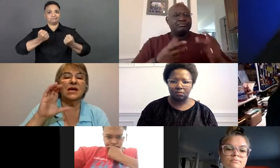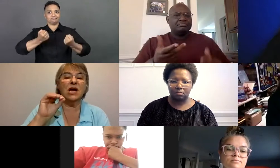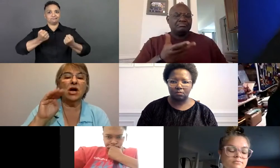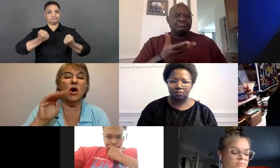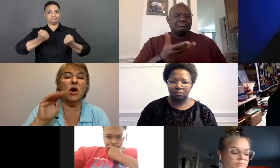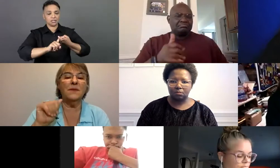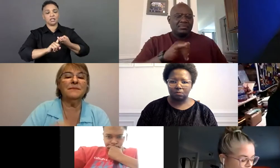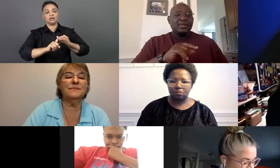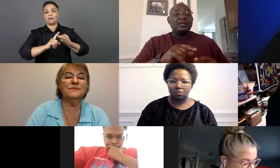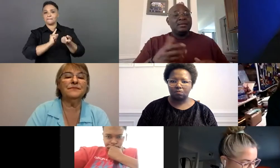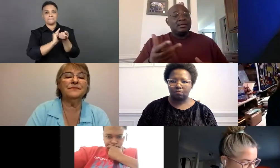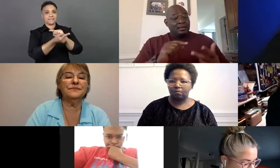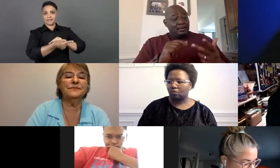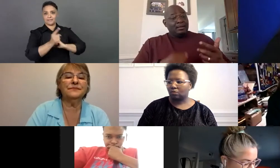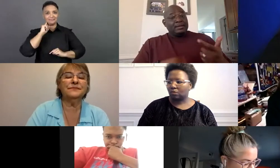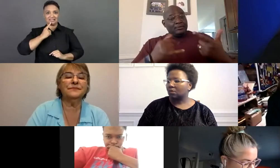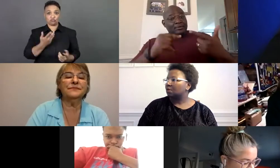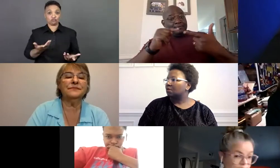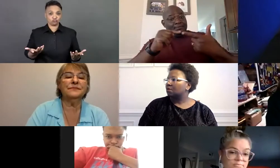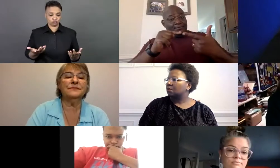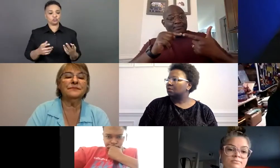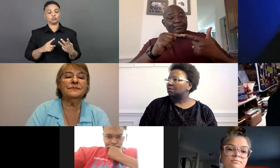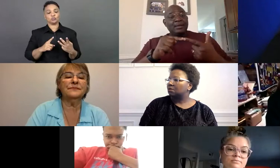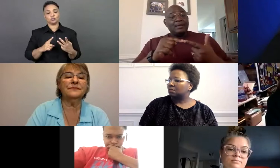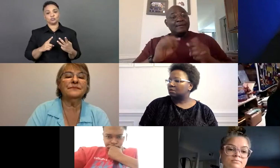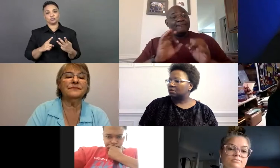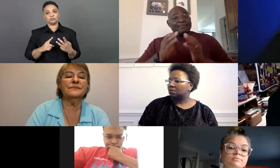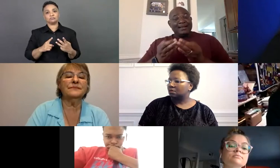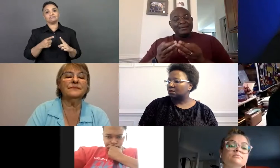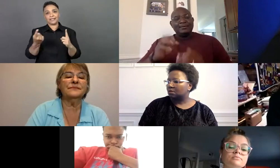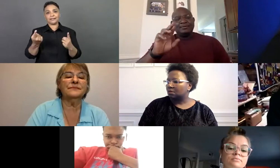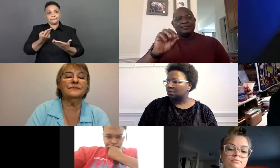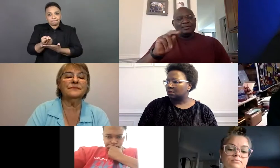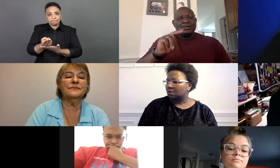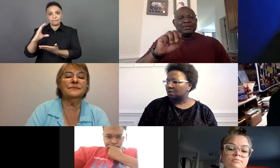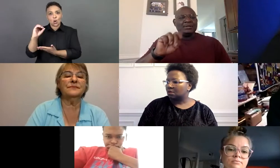And that caused the deafness from a coma. And